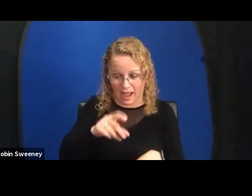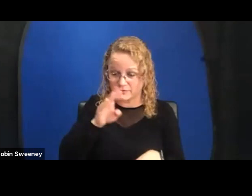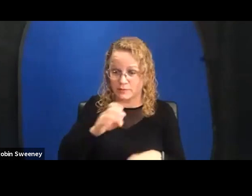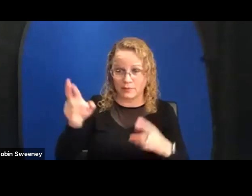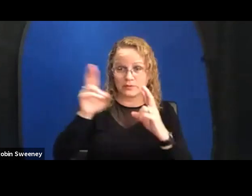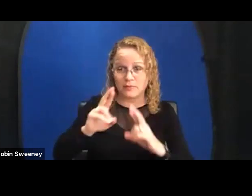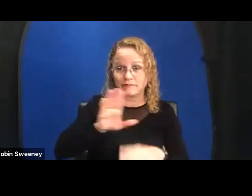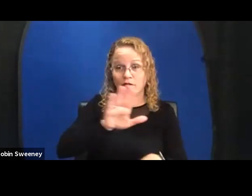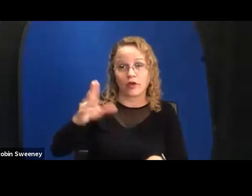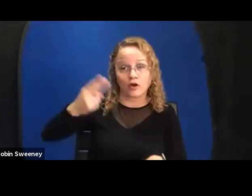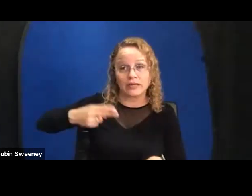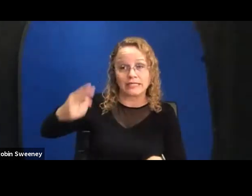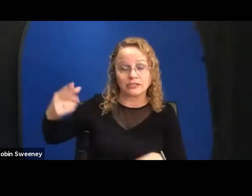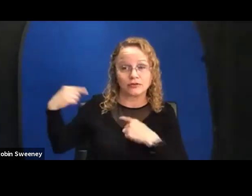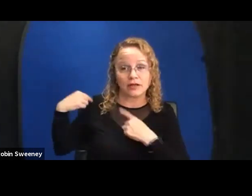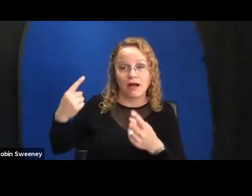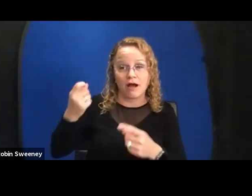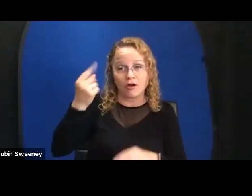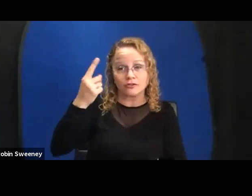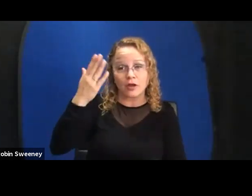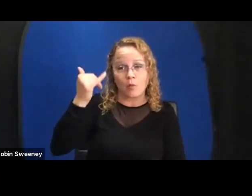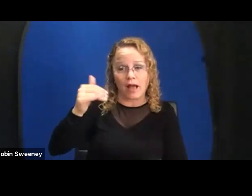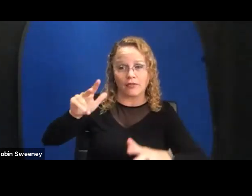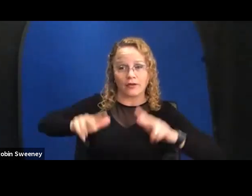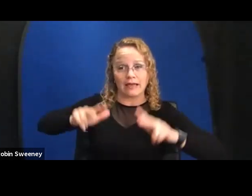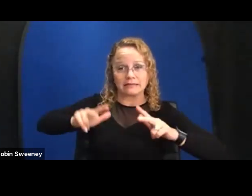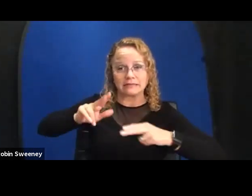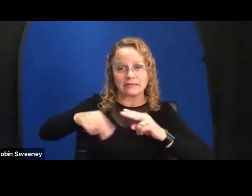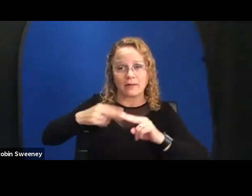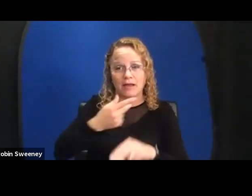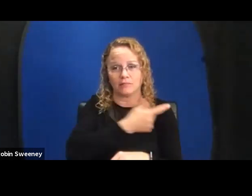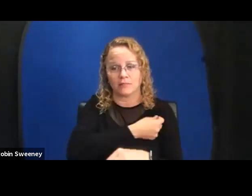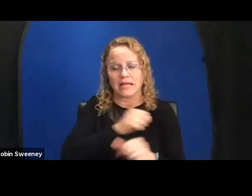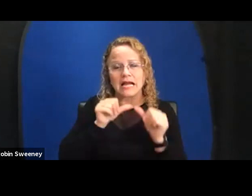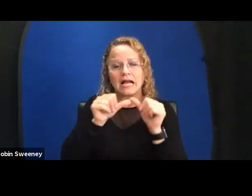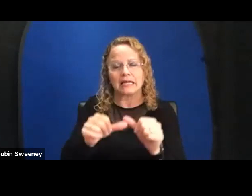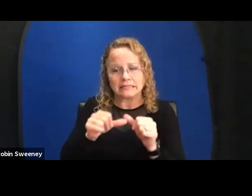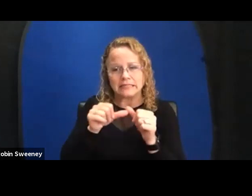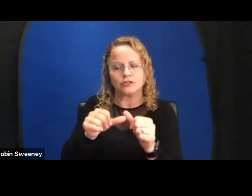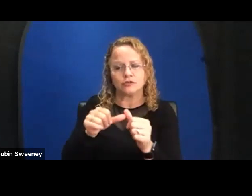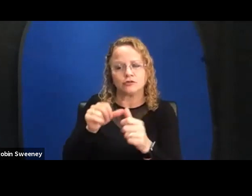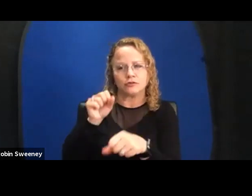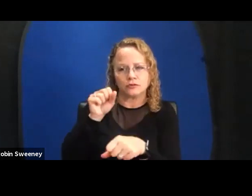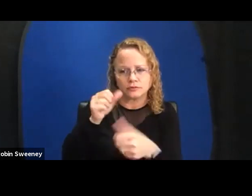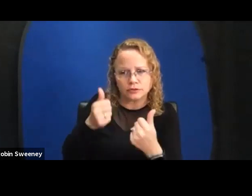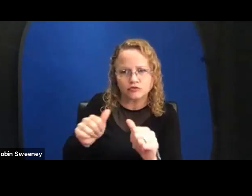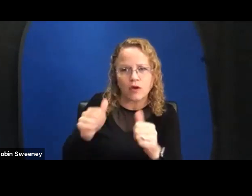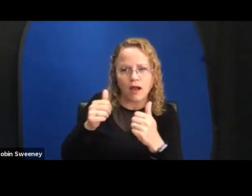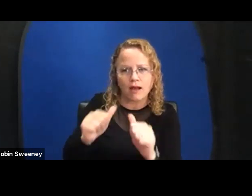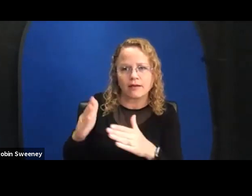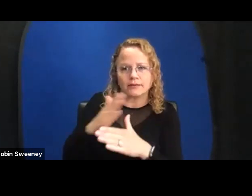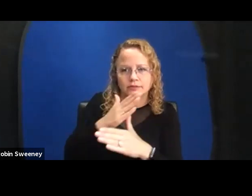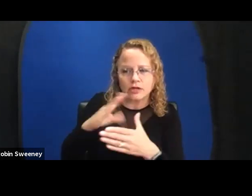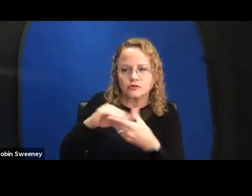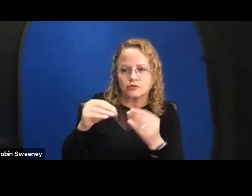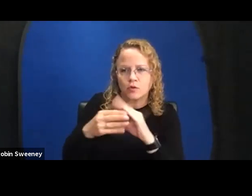history and understand where that hesitation comes from, and continue to chip away at it and share those stories of folks who have